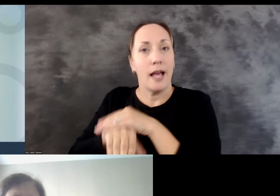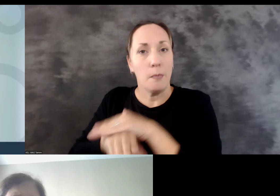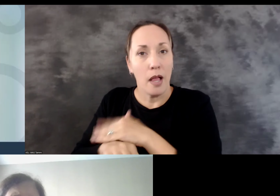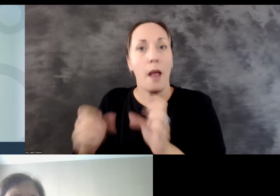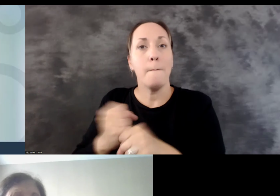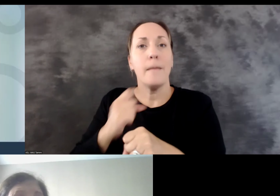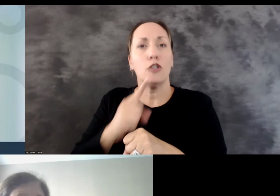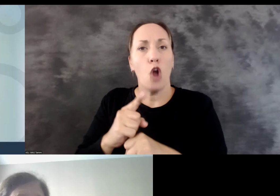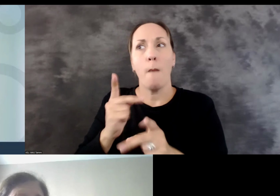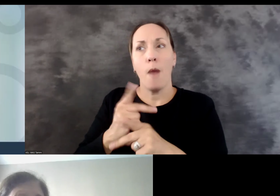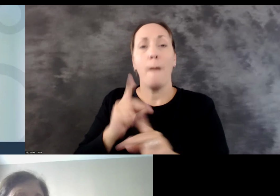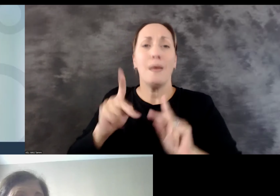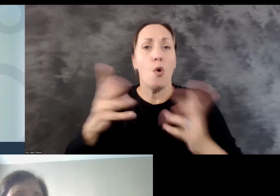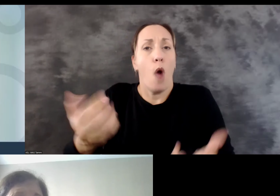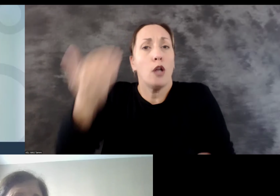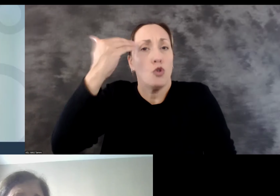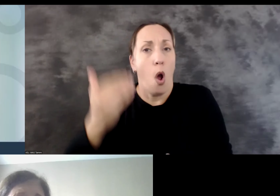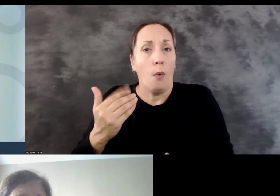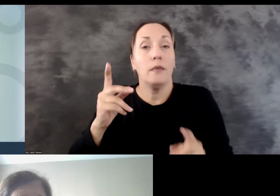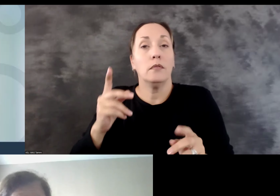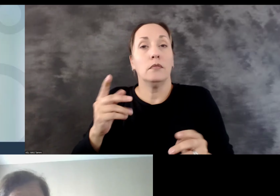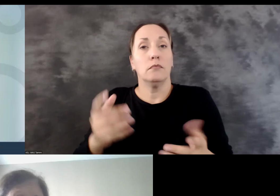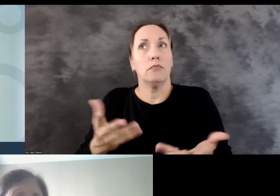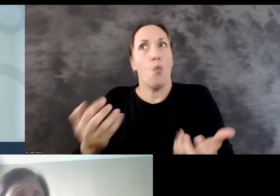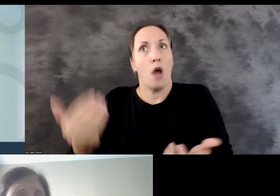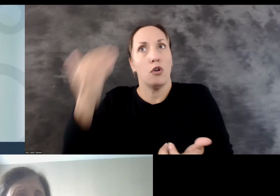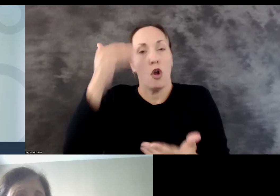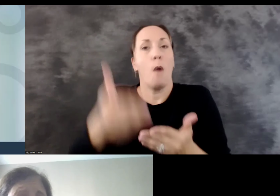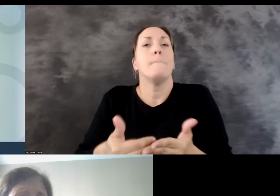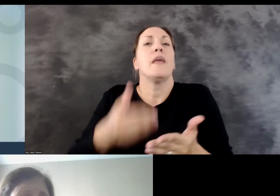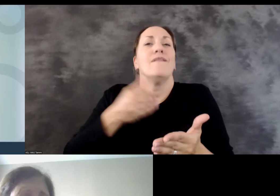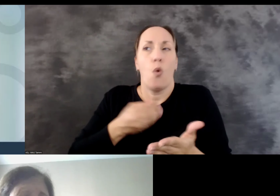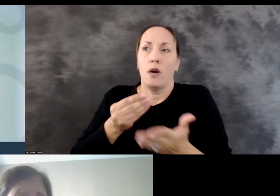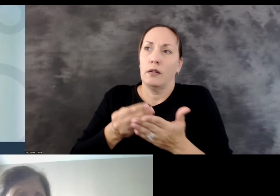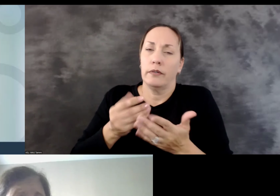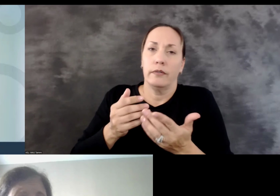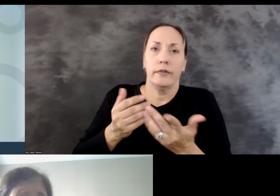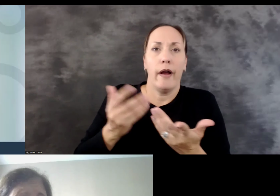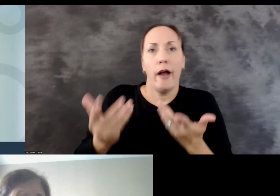that products are. People want to know. People want to know before they engage how